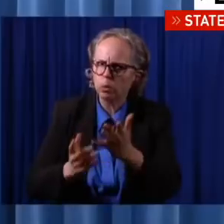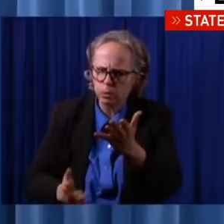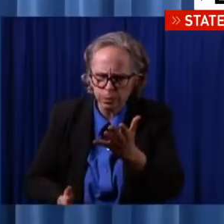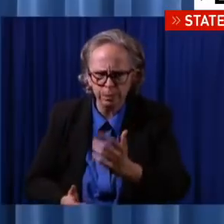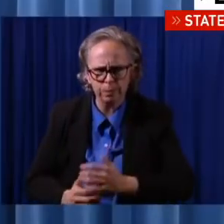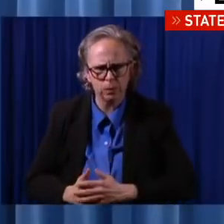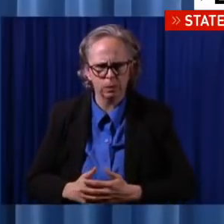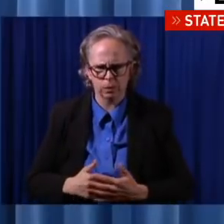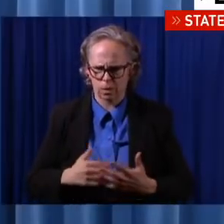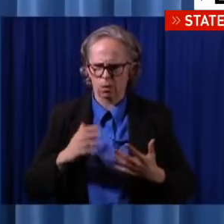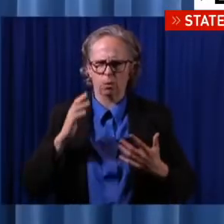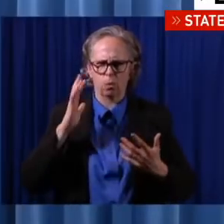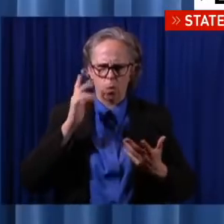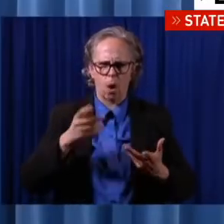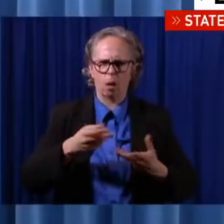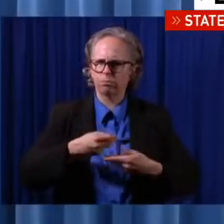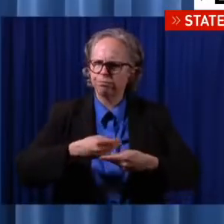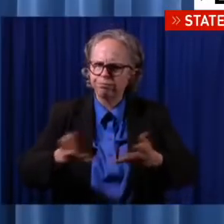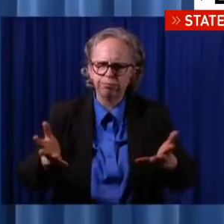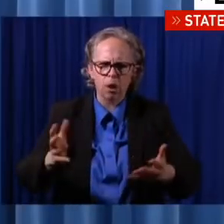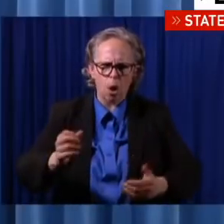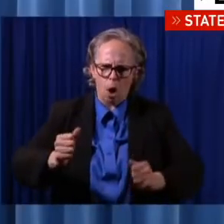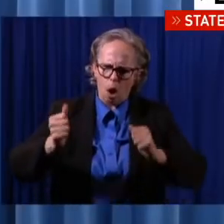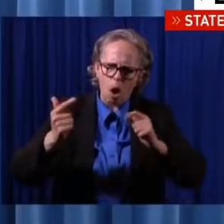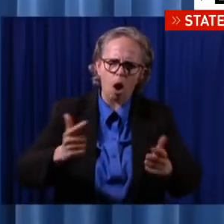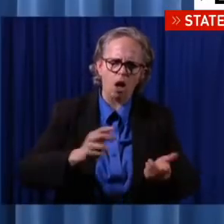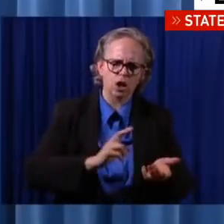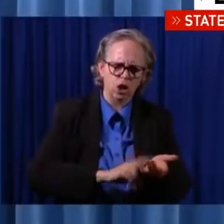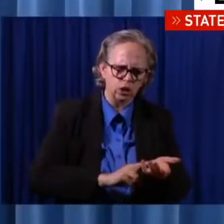the nursing homes in the state, and